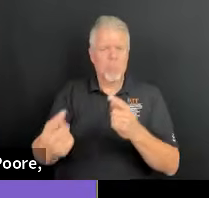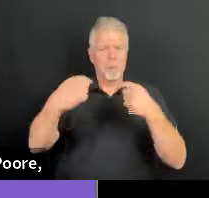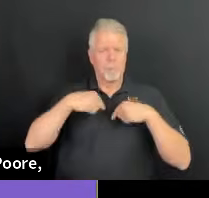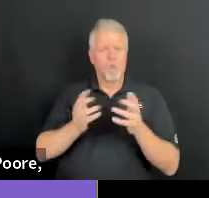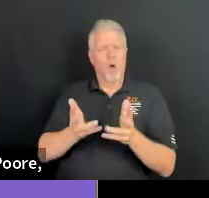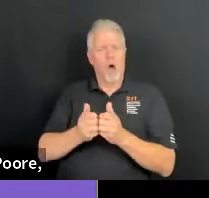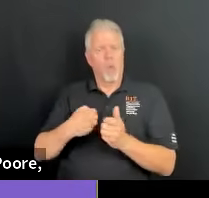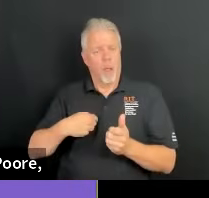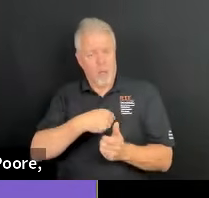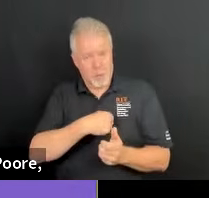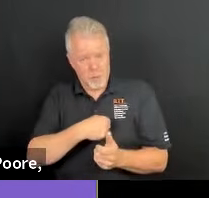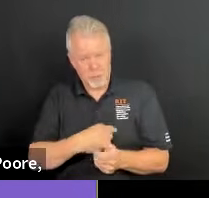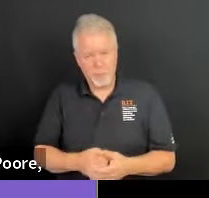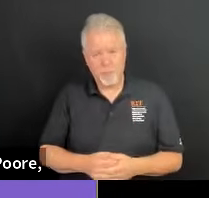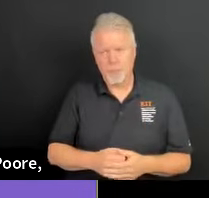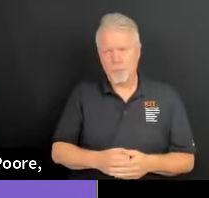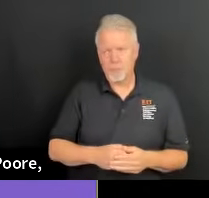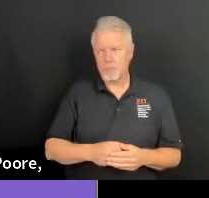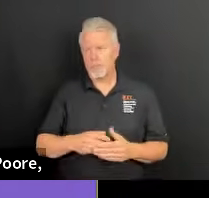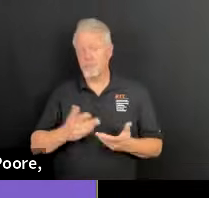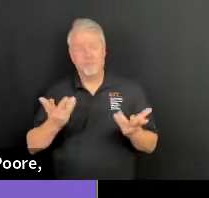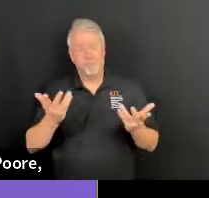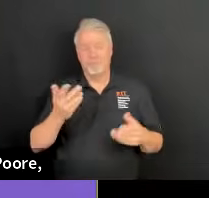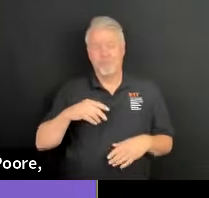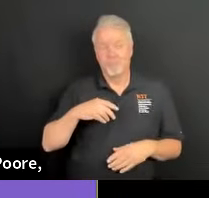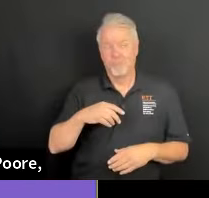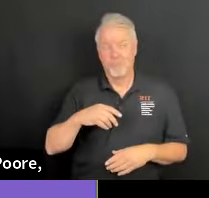the deaf community to come out and talk?